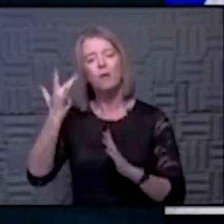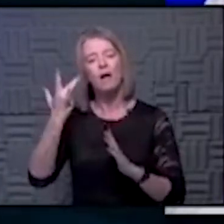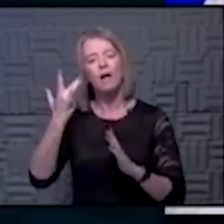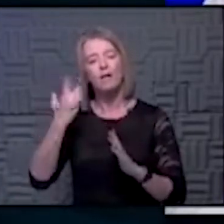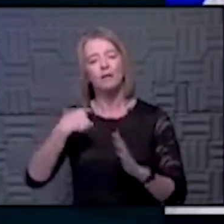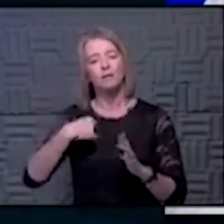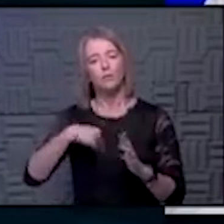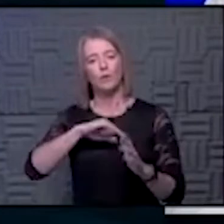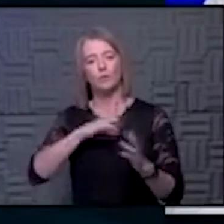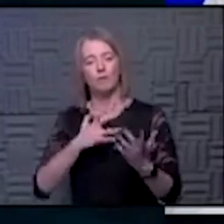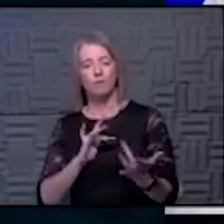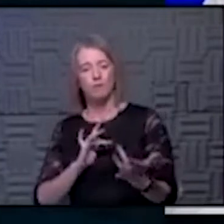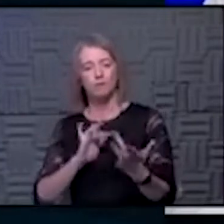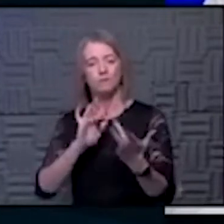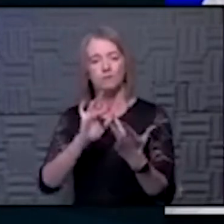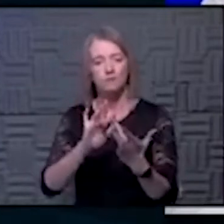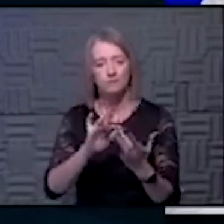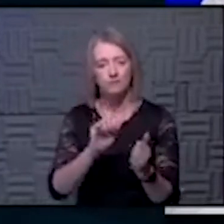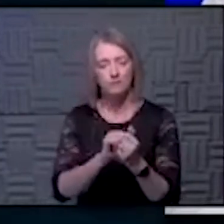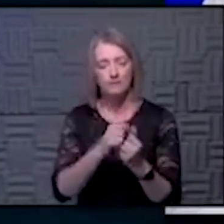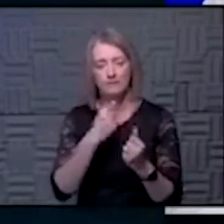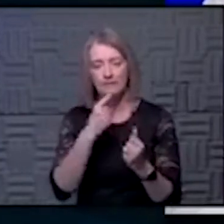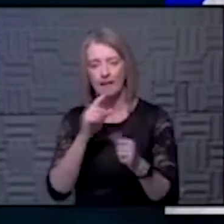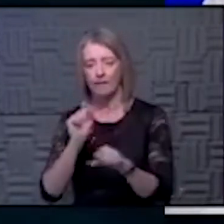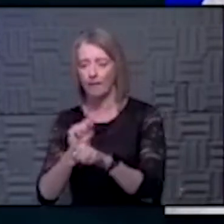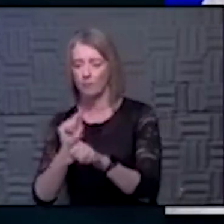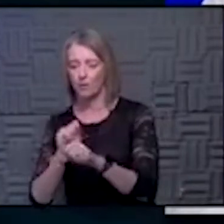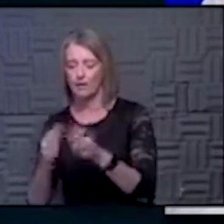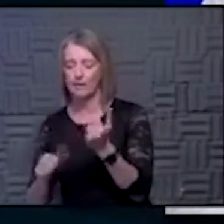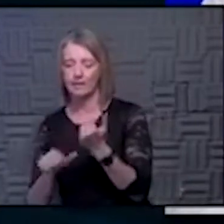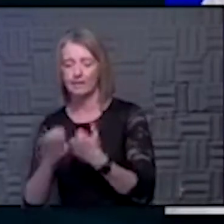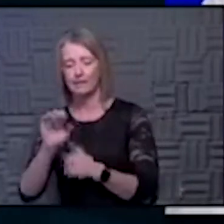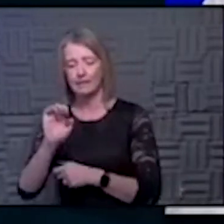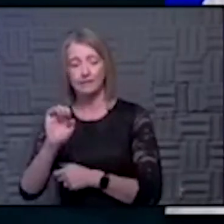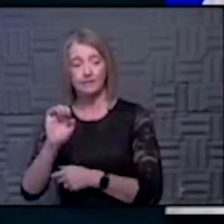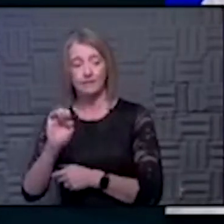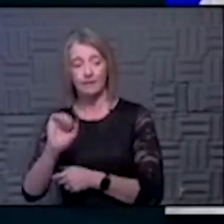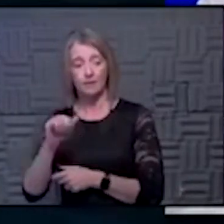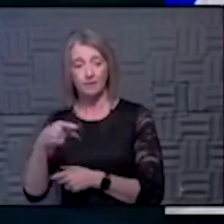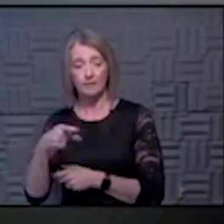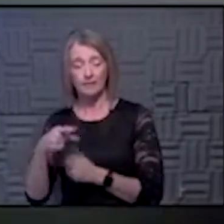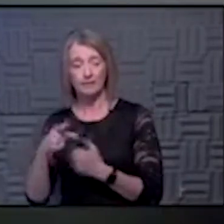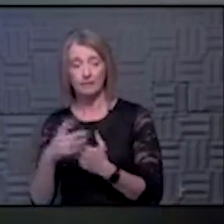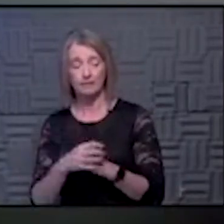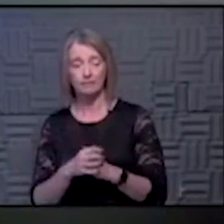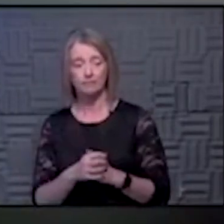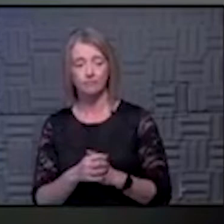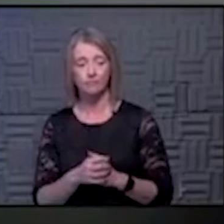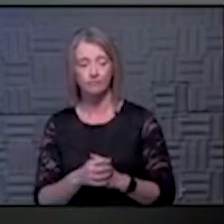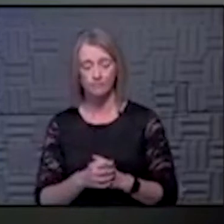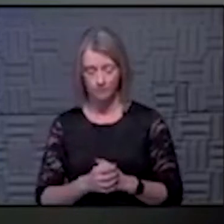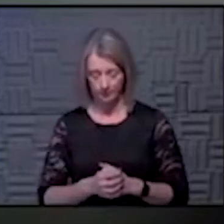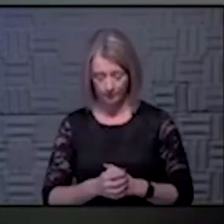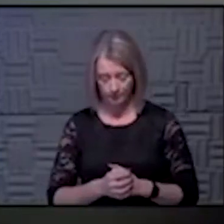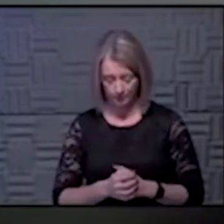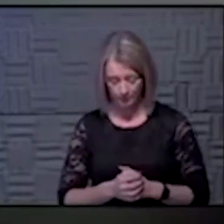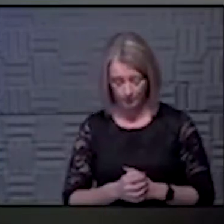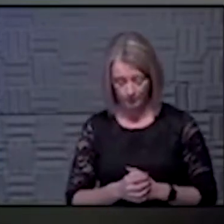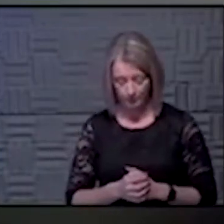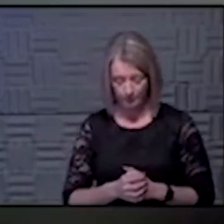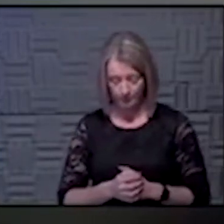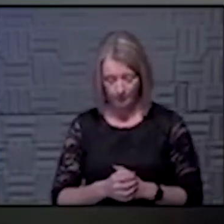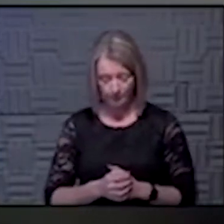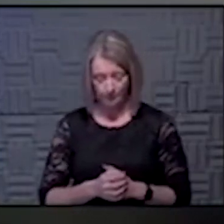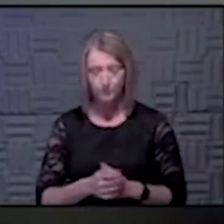someone might reach out to The Battle Within rather than, say, their employee assistance program or some other option. Sure. Well, first off, we've